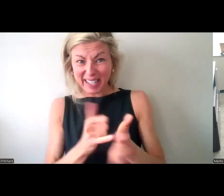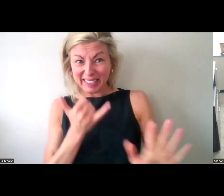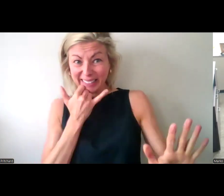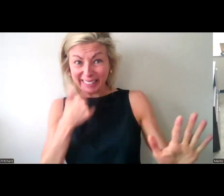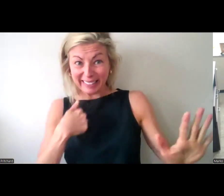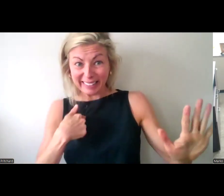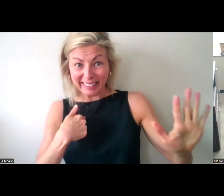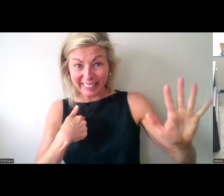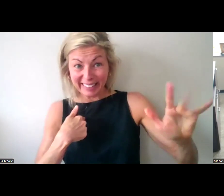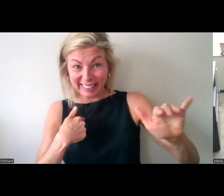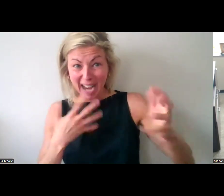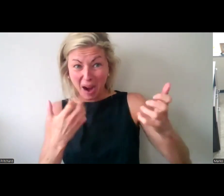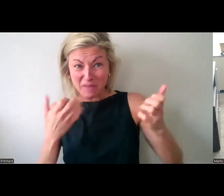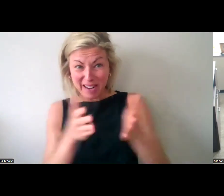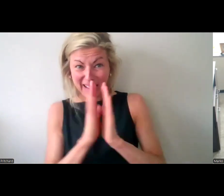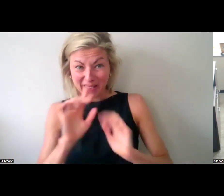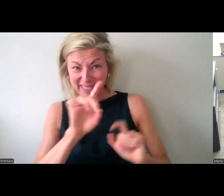I don't know.